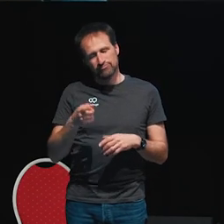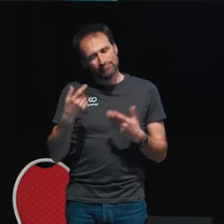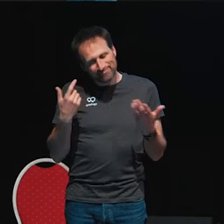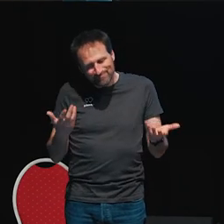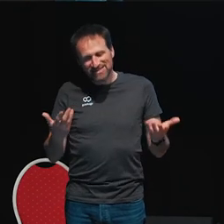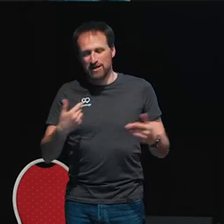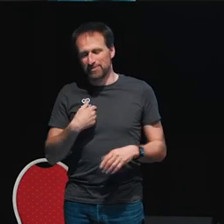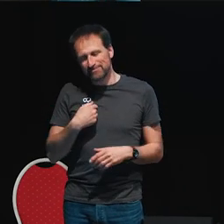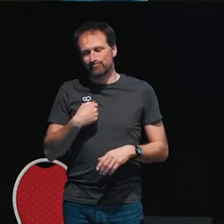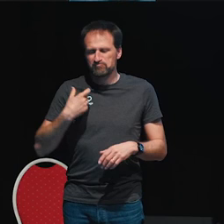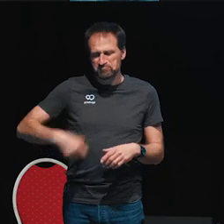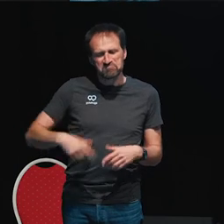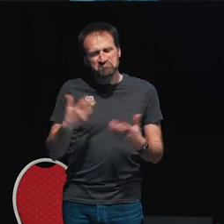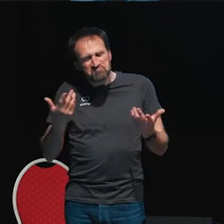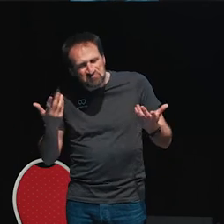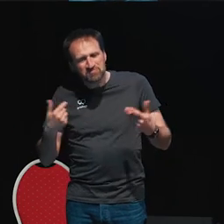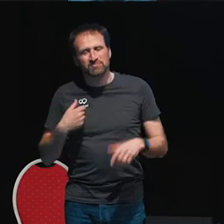So a little bit about myself is that